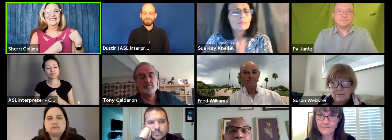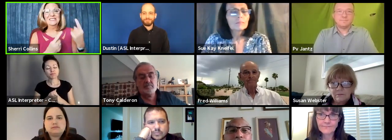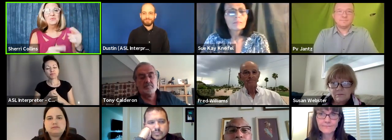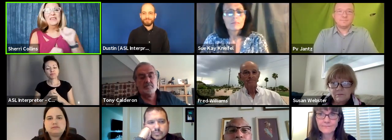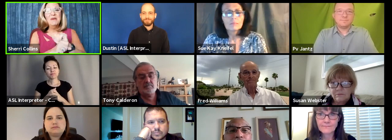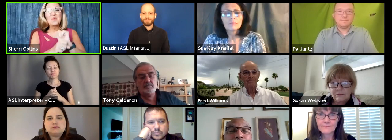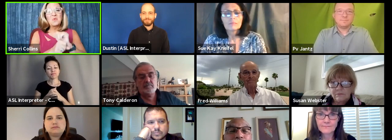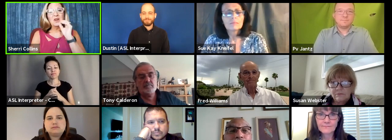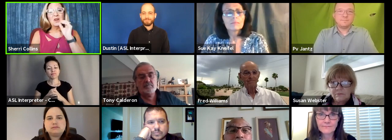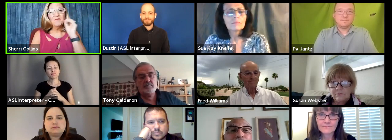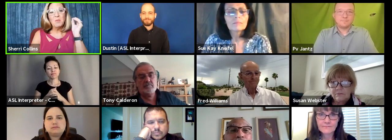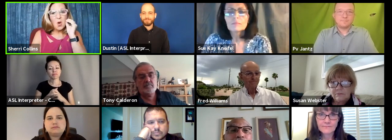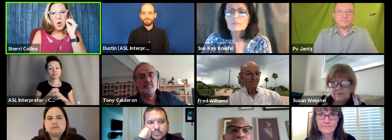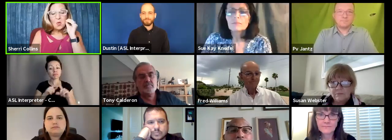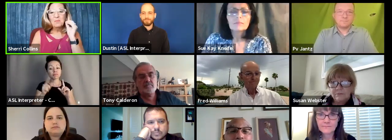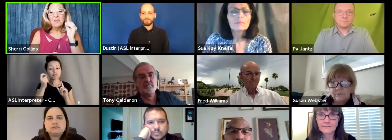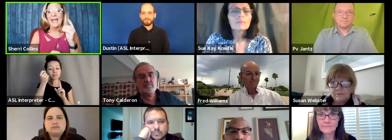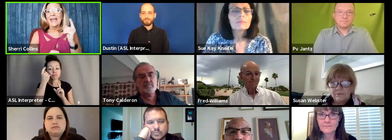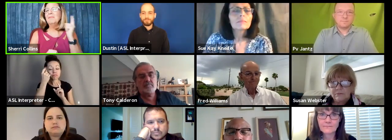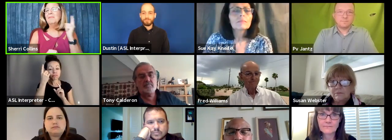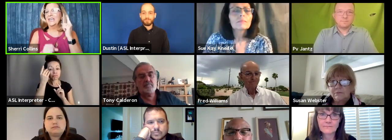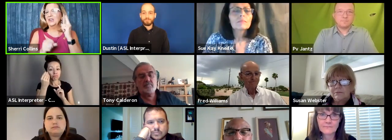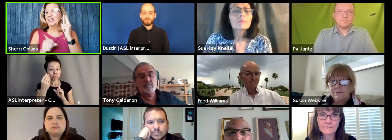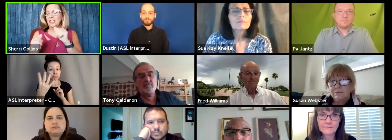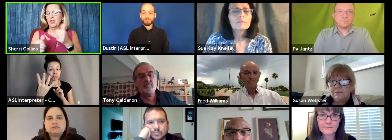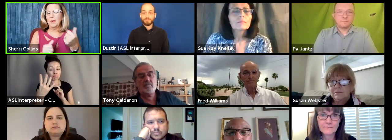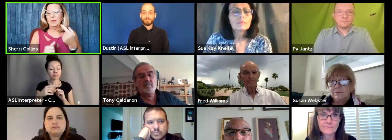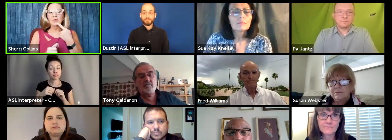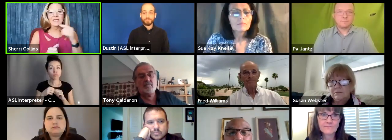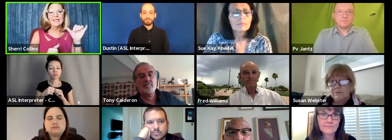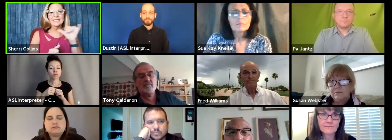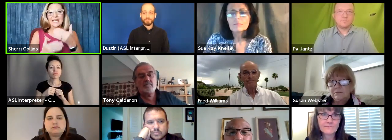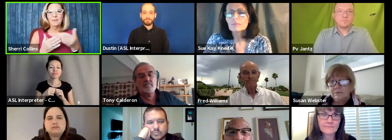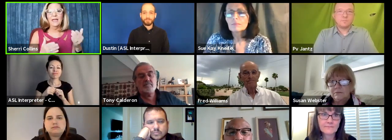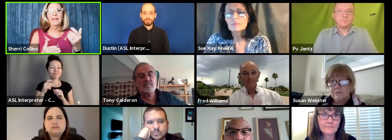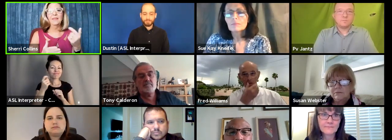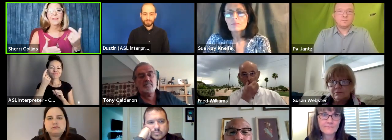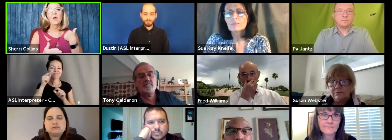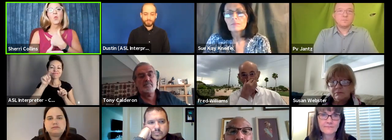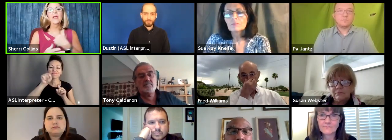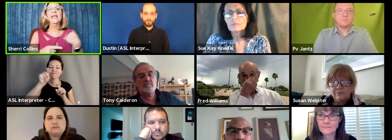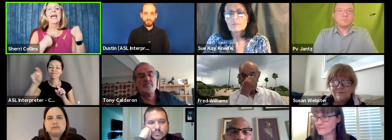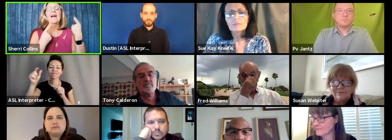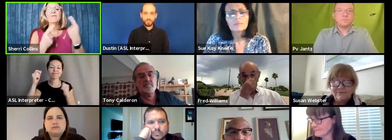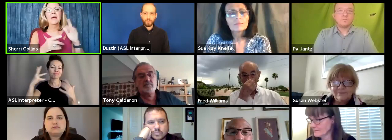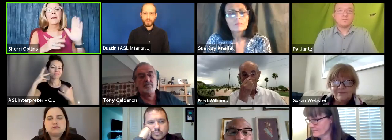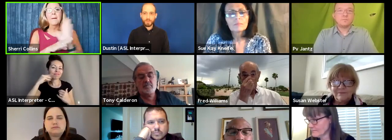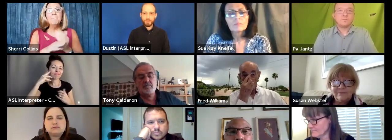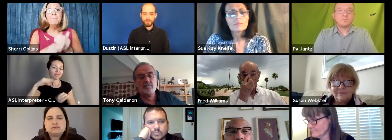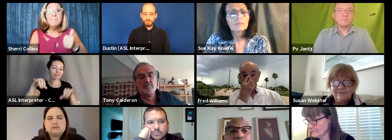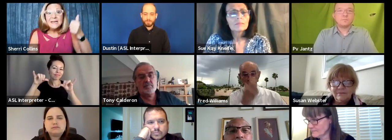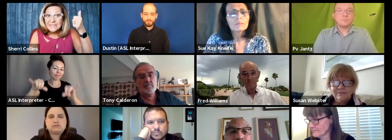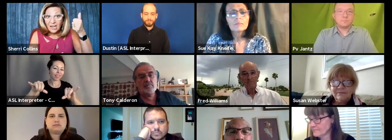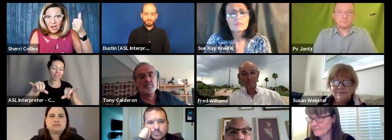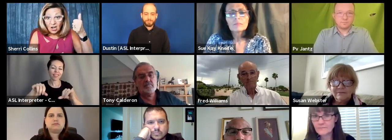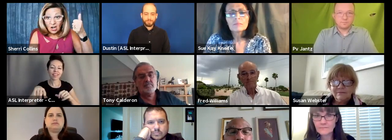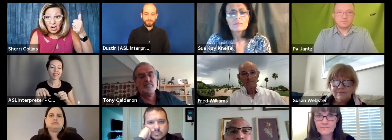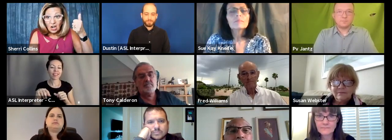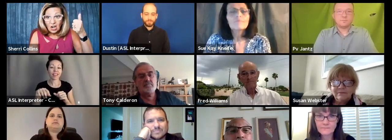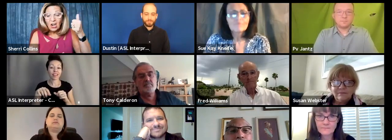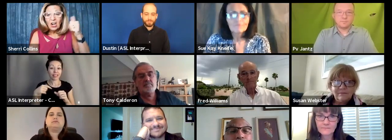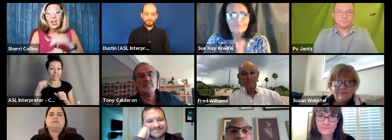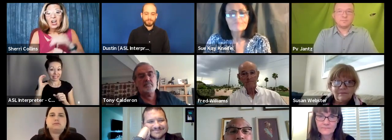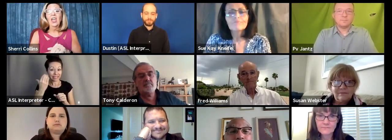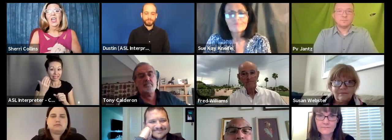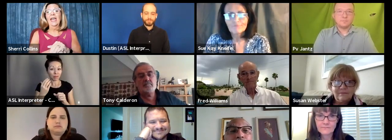that since we've been working from home, and I've been hearing that other people saying the same thing, that we have been busier,